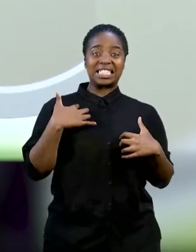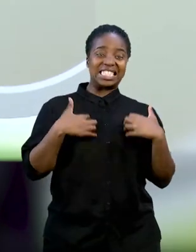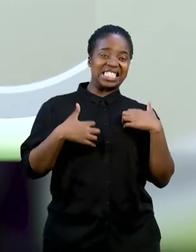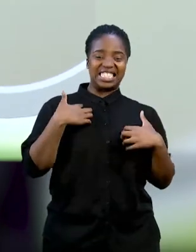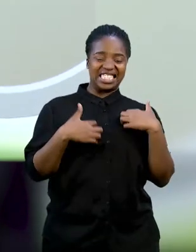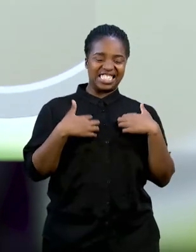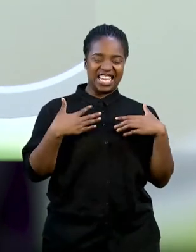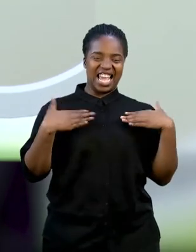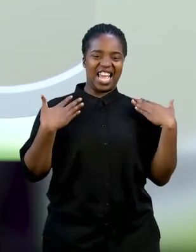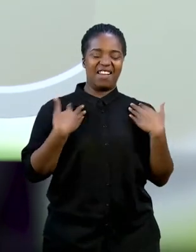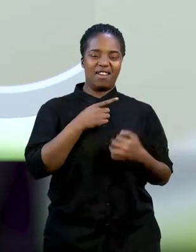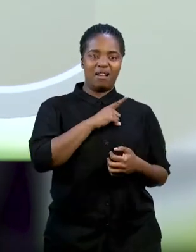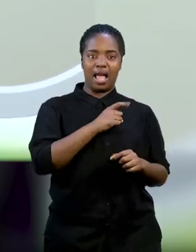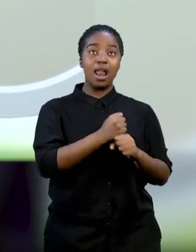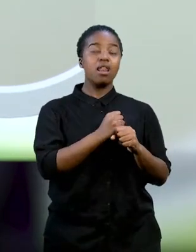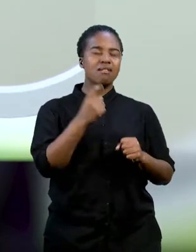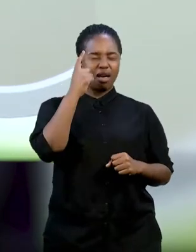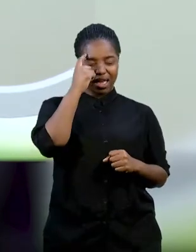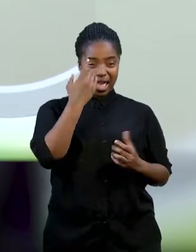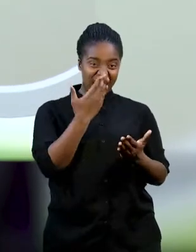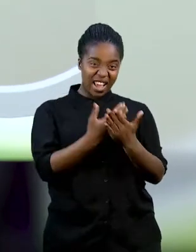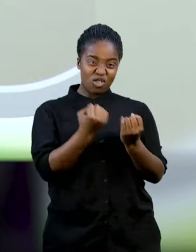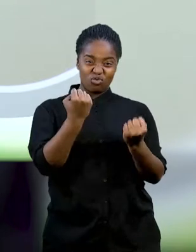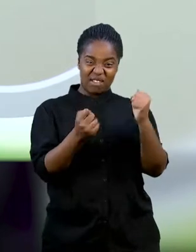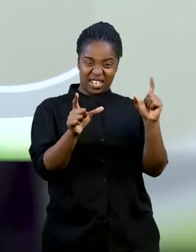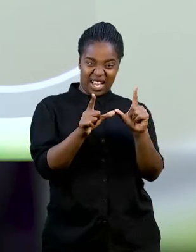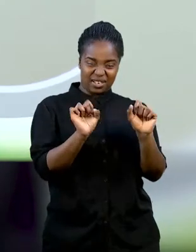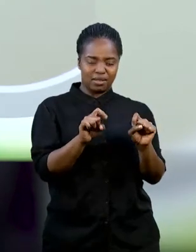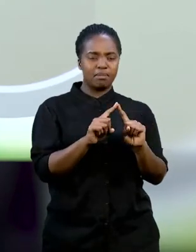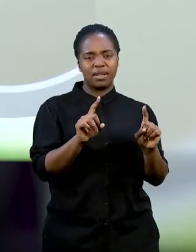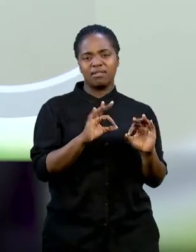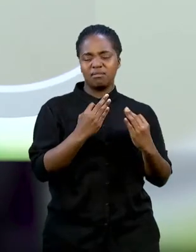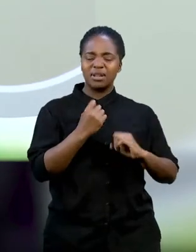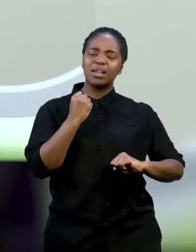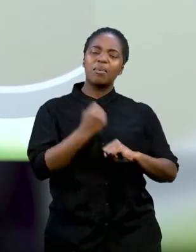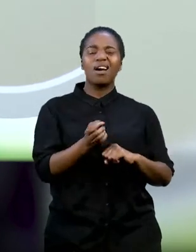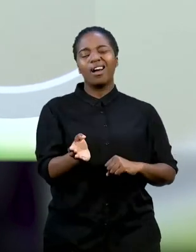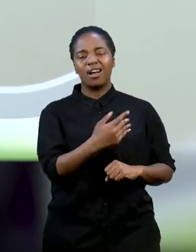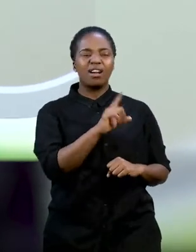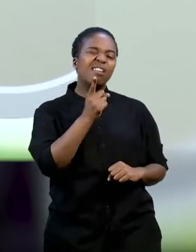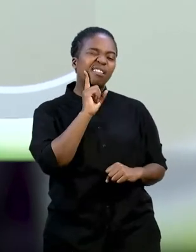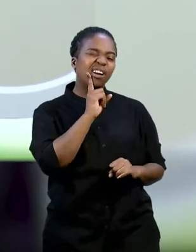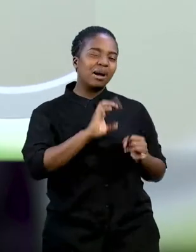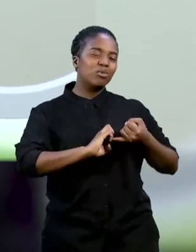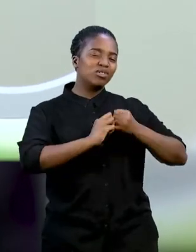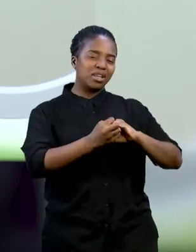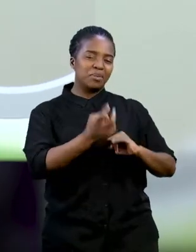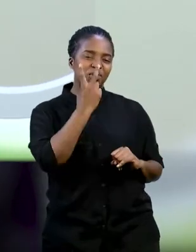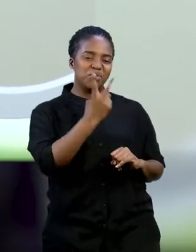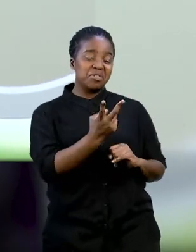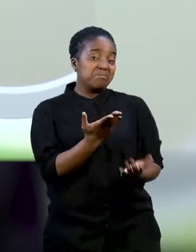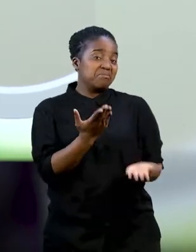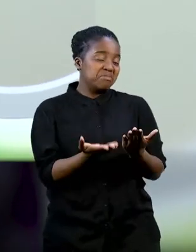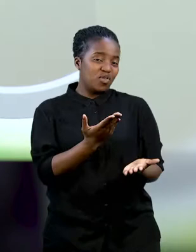it was so exciting because I didn't think it was possible but ba mphile support or just give it a try and